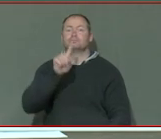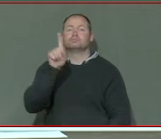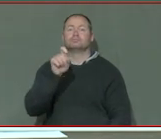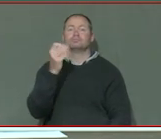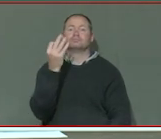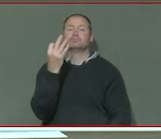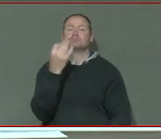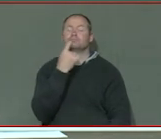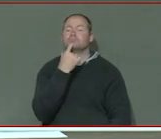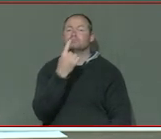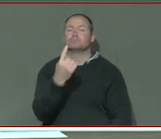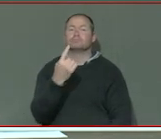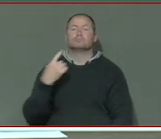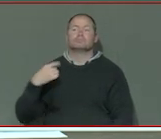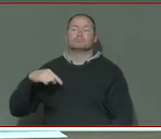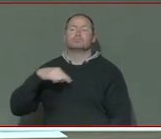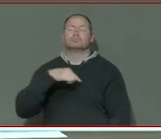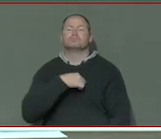who are we?